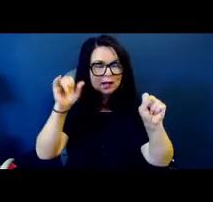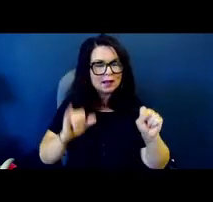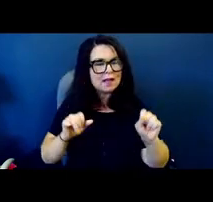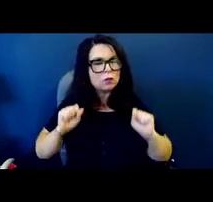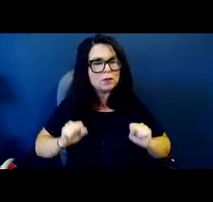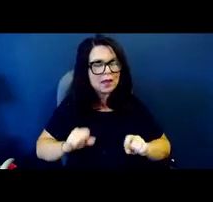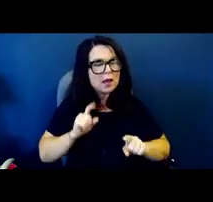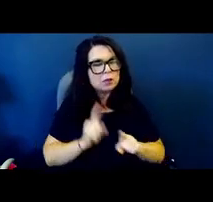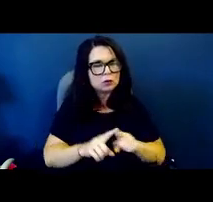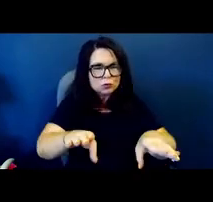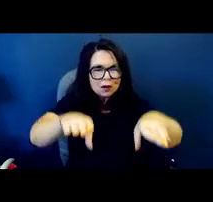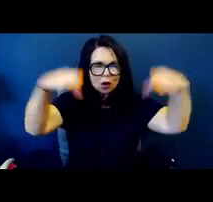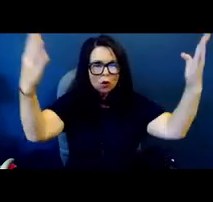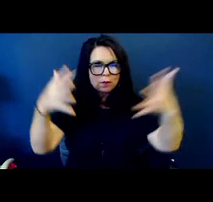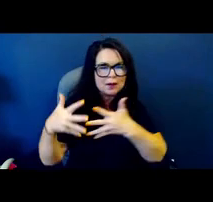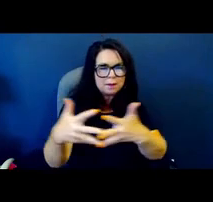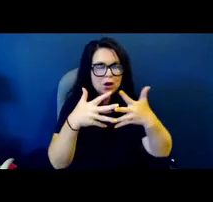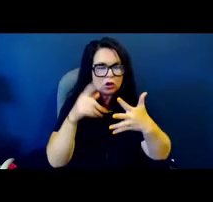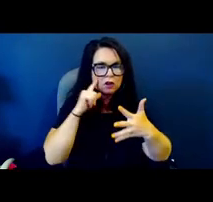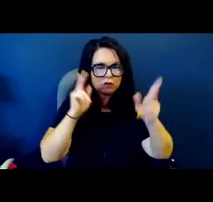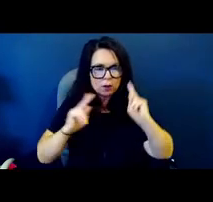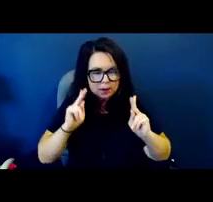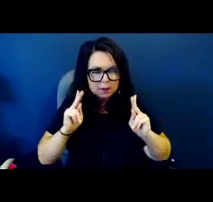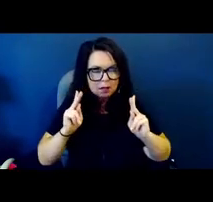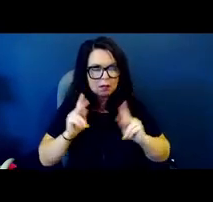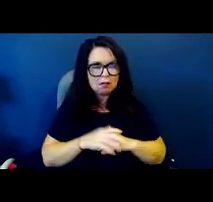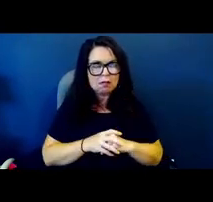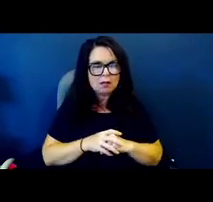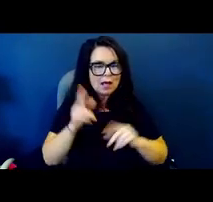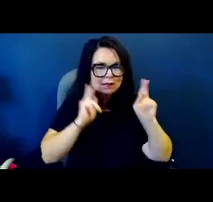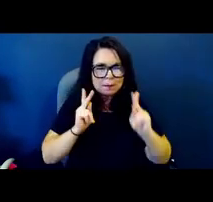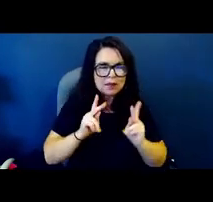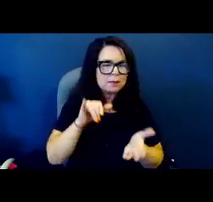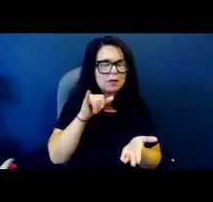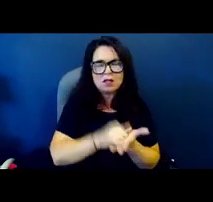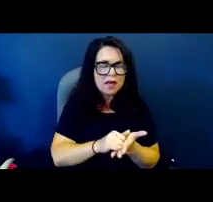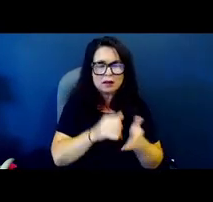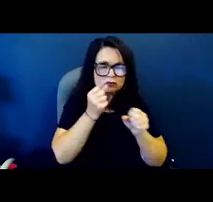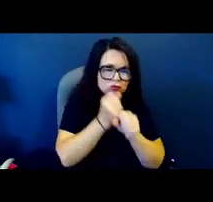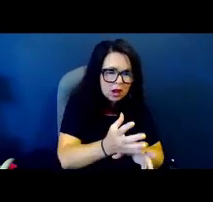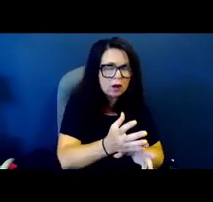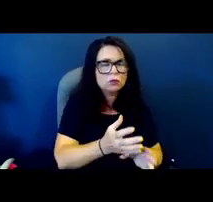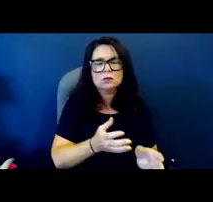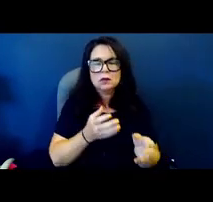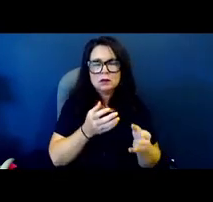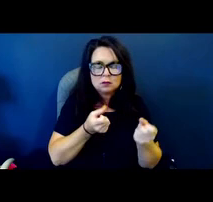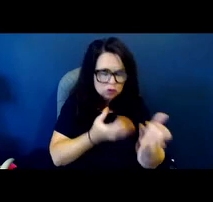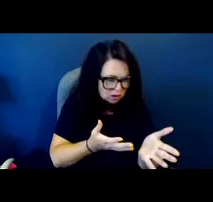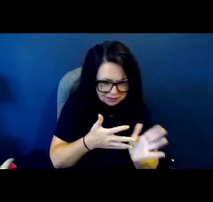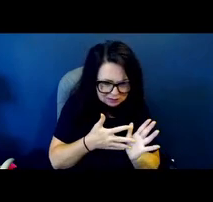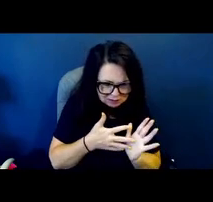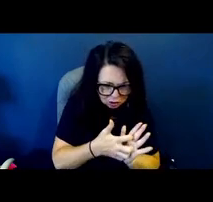terms, who shouts, bullies, and profits off of vulnerable Americans.